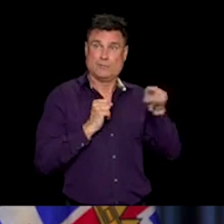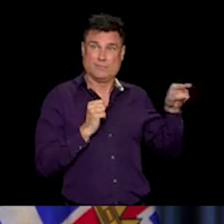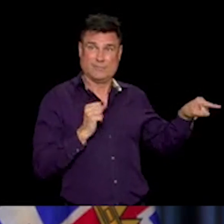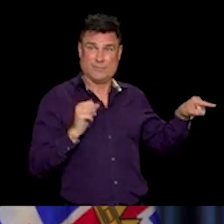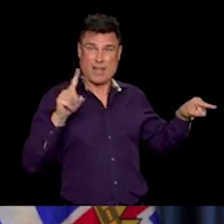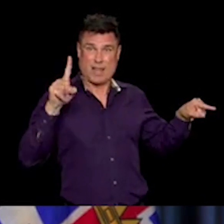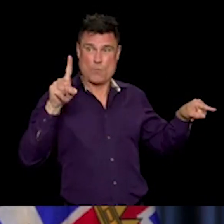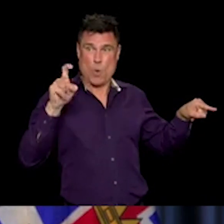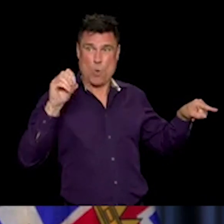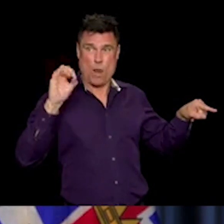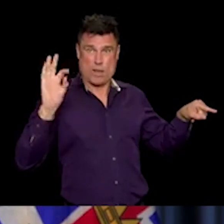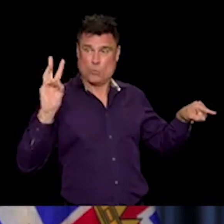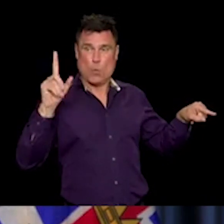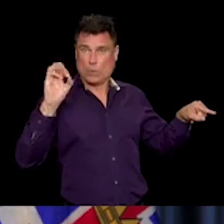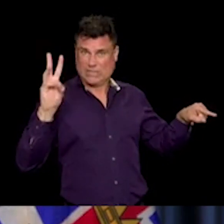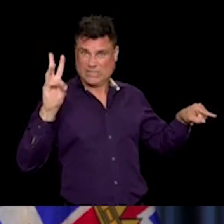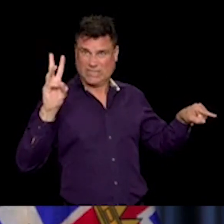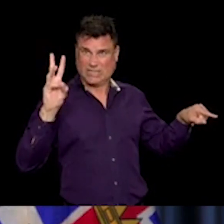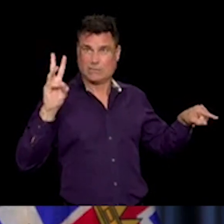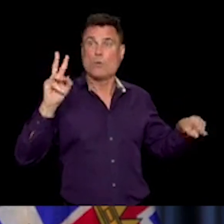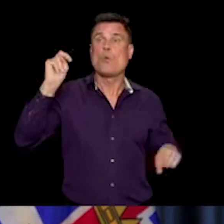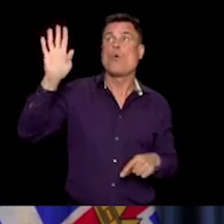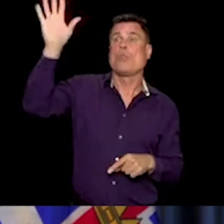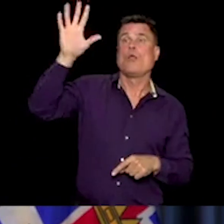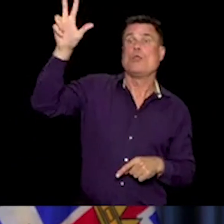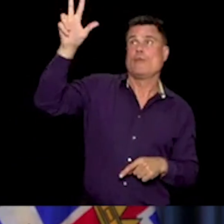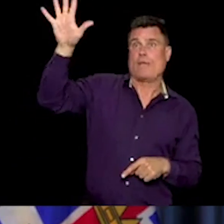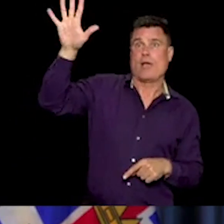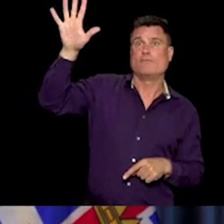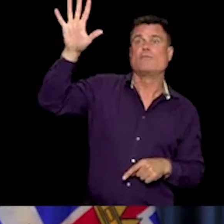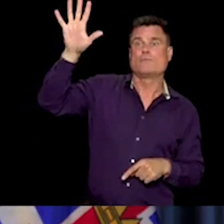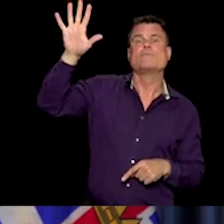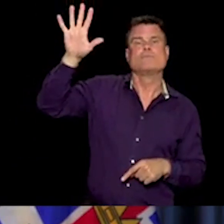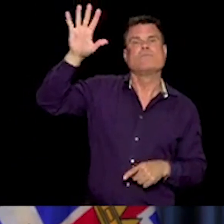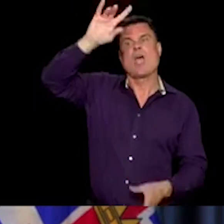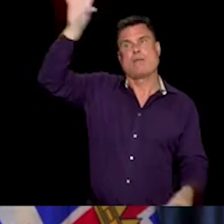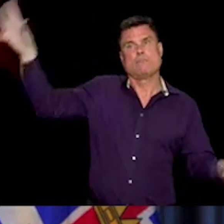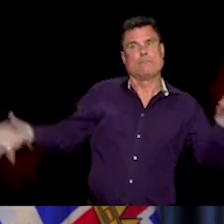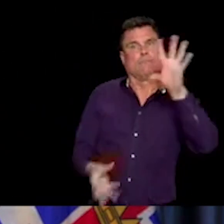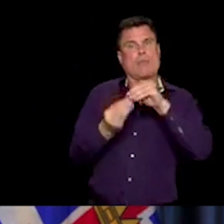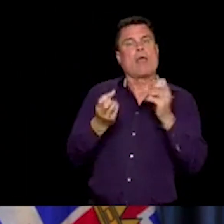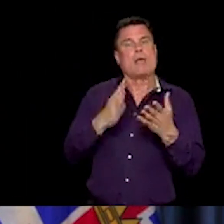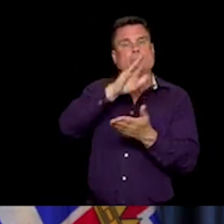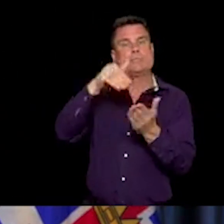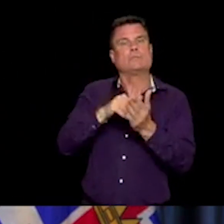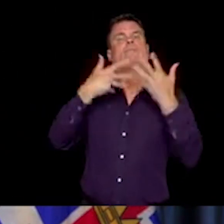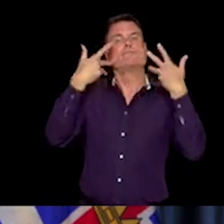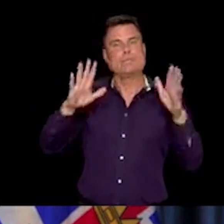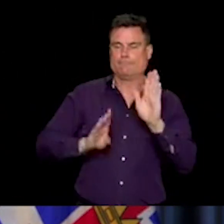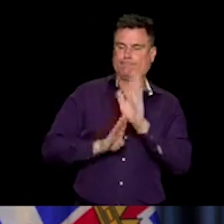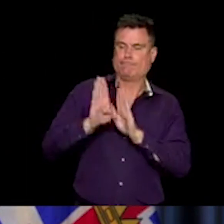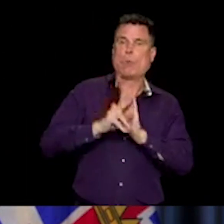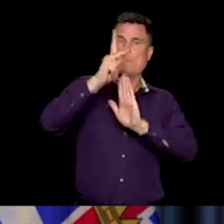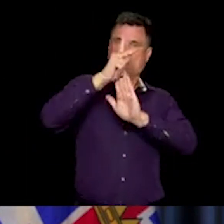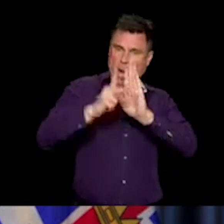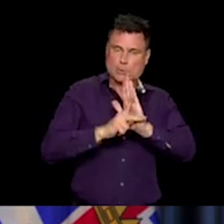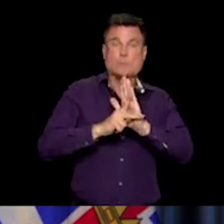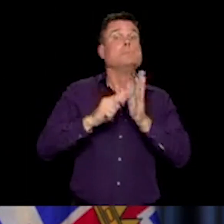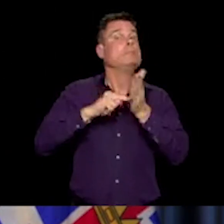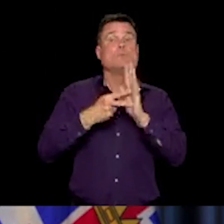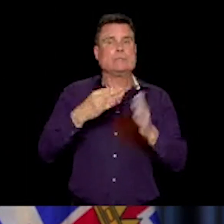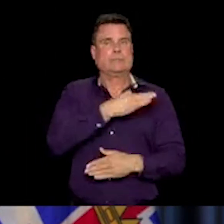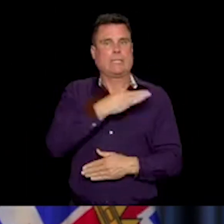just completed ones. That's 121 in interior health. That's a correction from last week when it was 122. It's 121